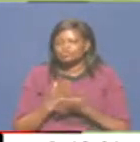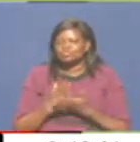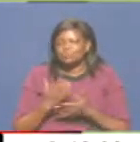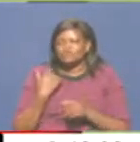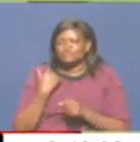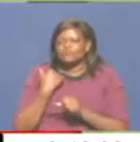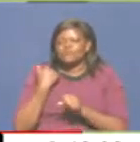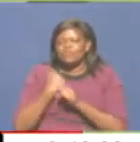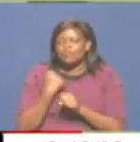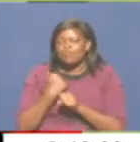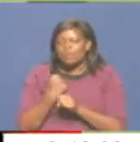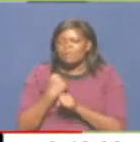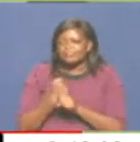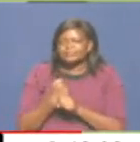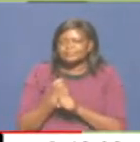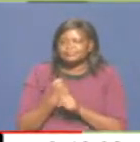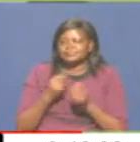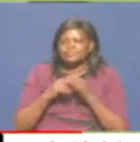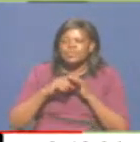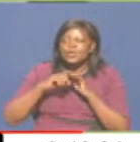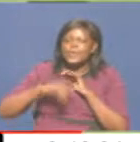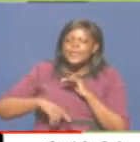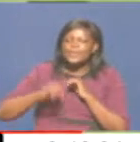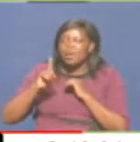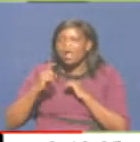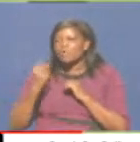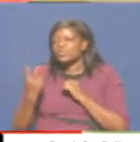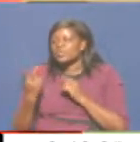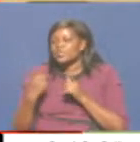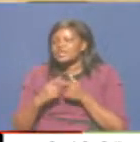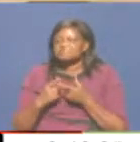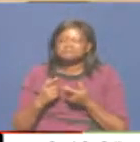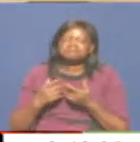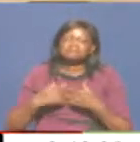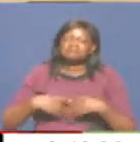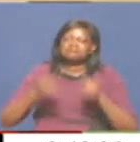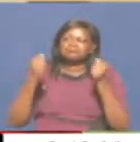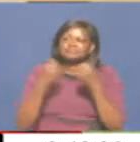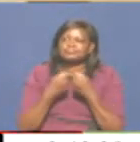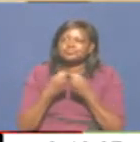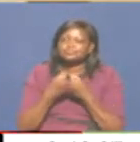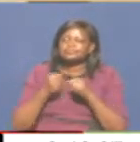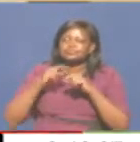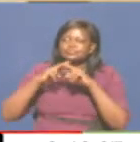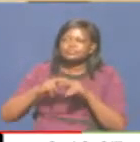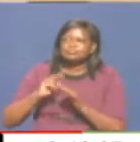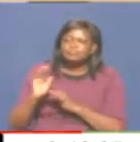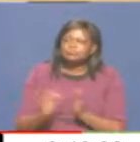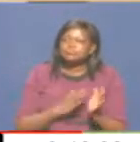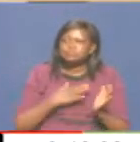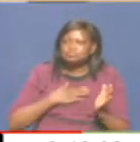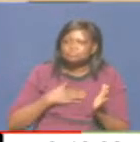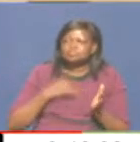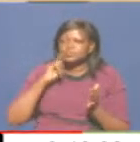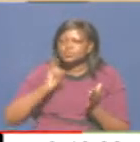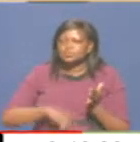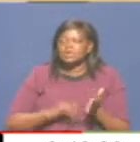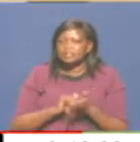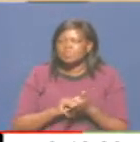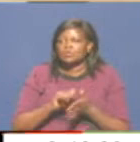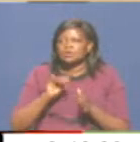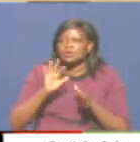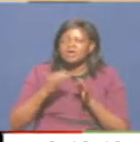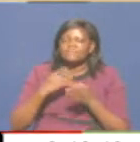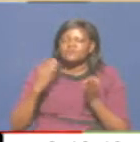about to drop maybe one or two players, then we are good to go for the match. Depending on preparation yetu, nimesema we take every